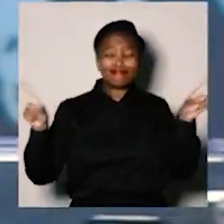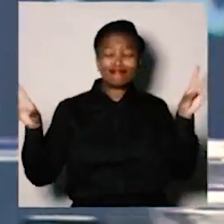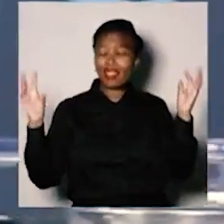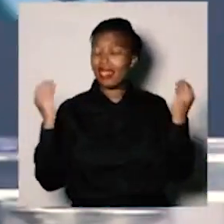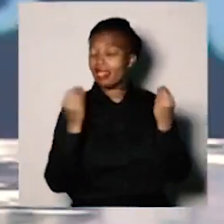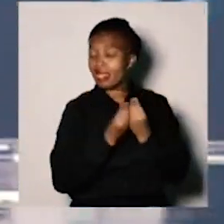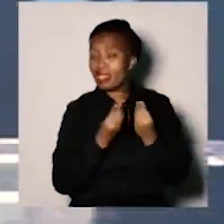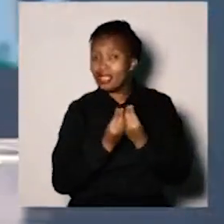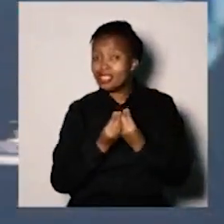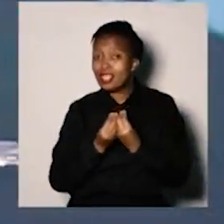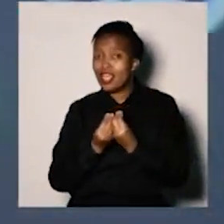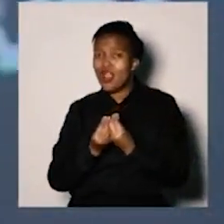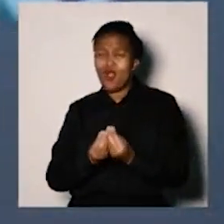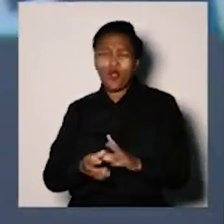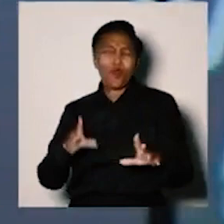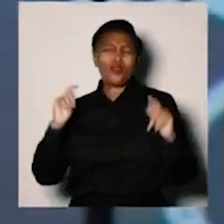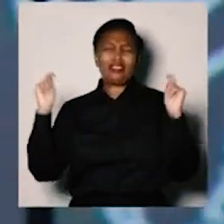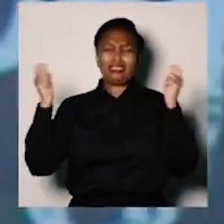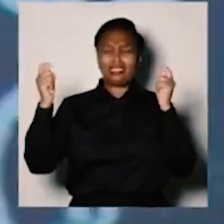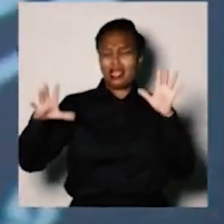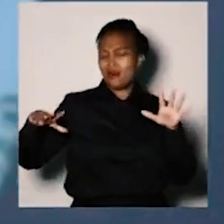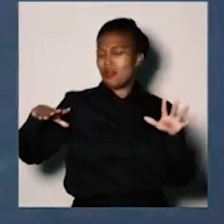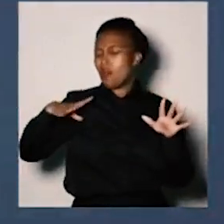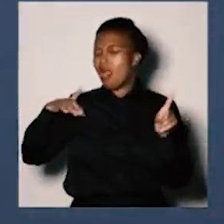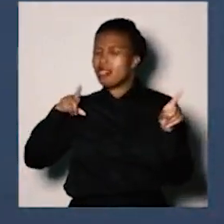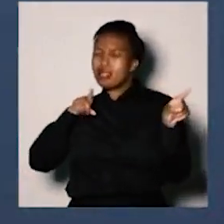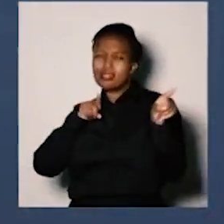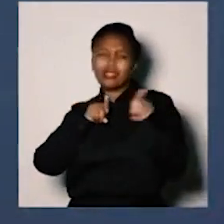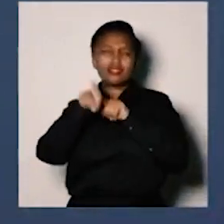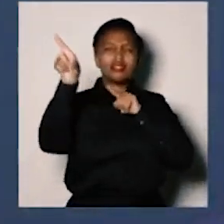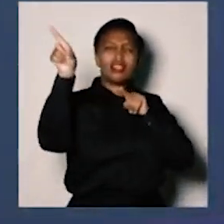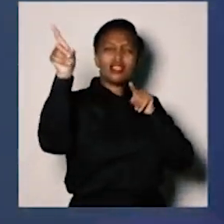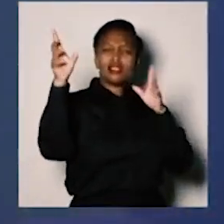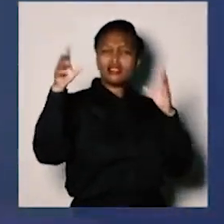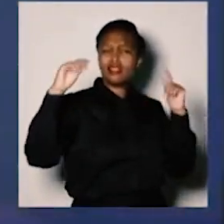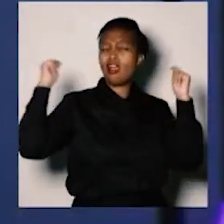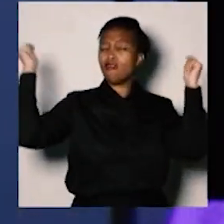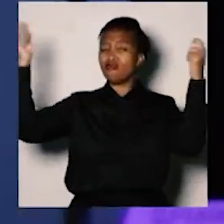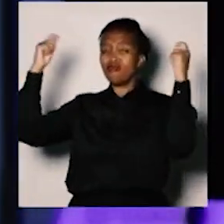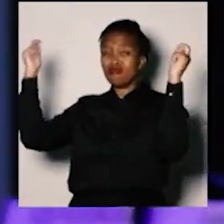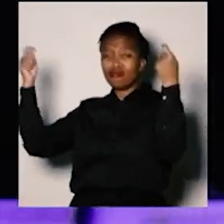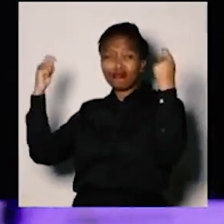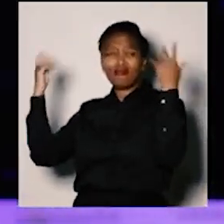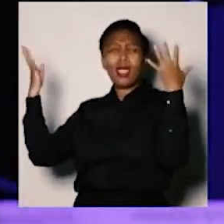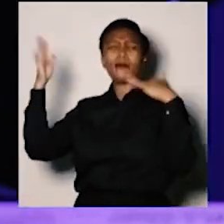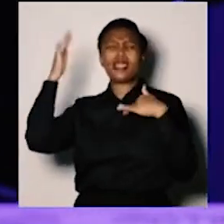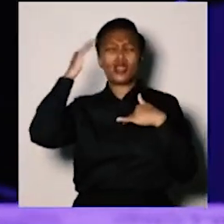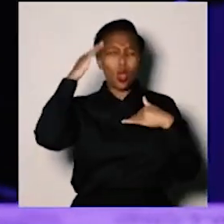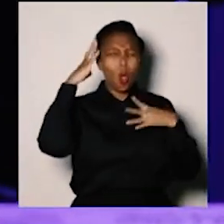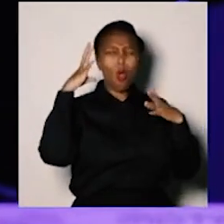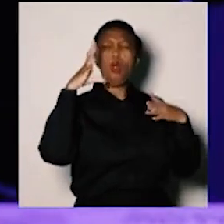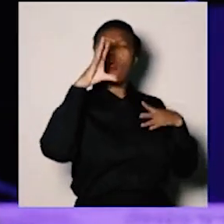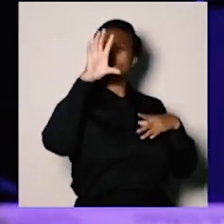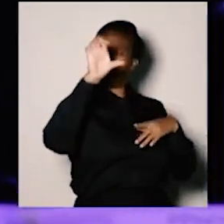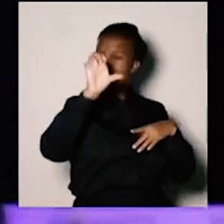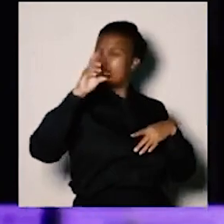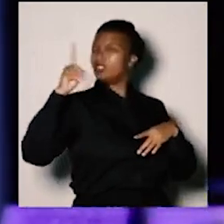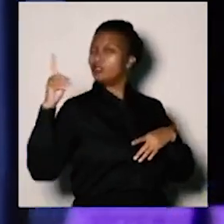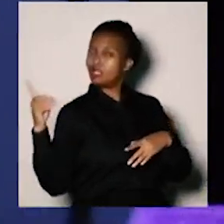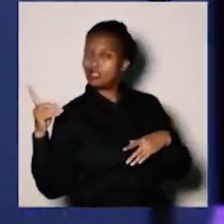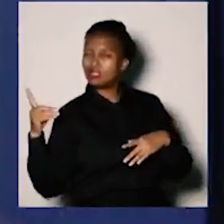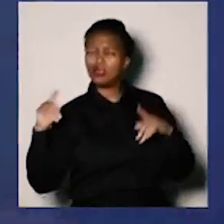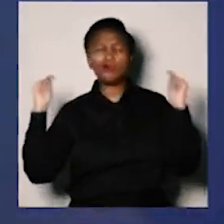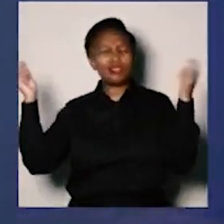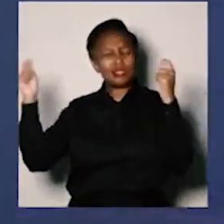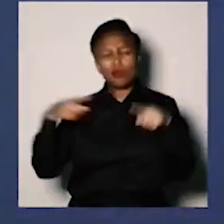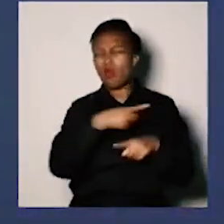We like to celebrate wealth, success, fame, popularity, education. We celebrate